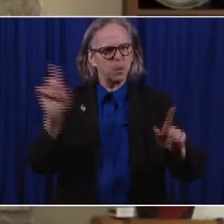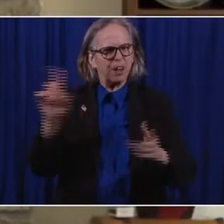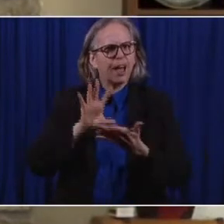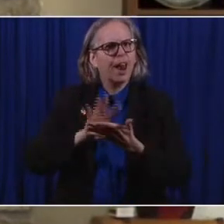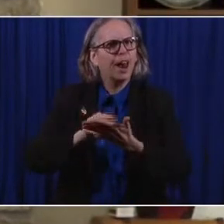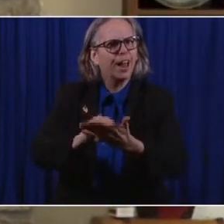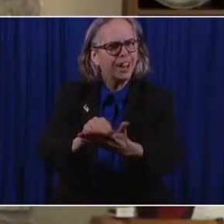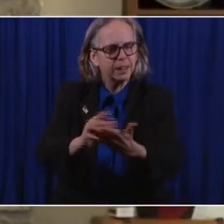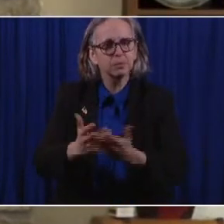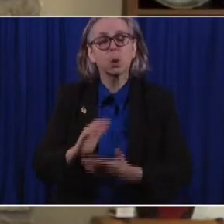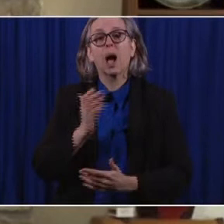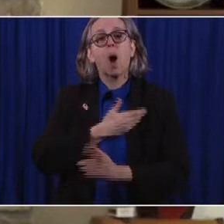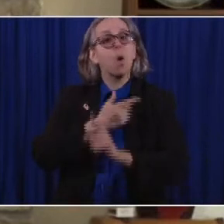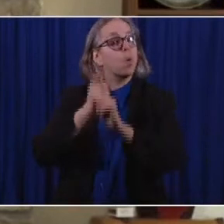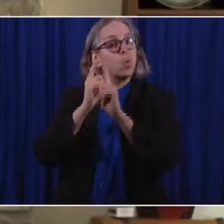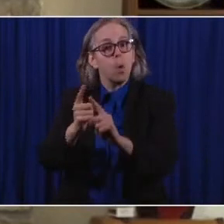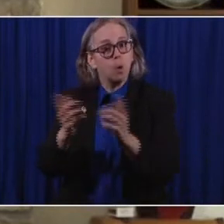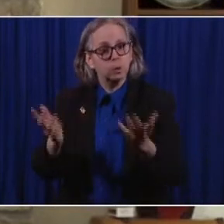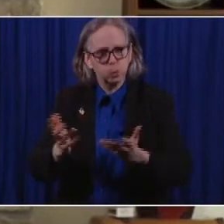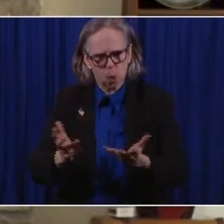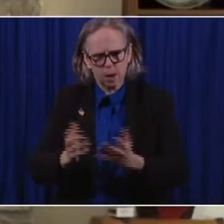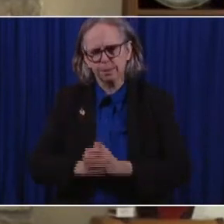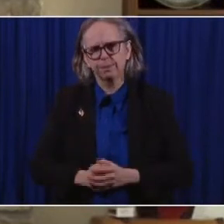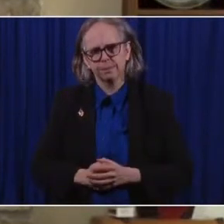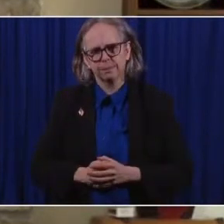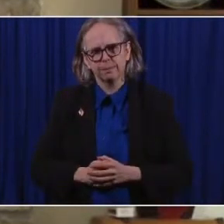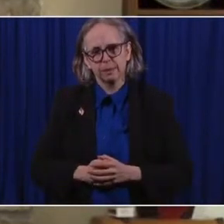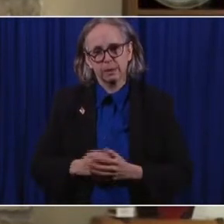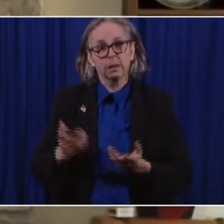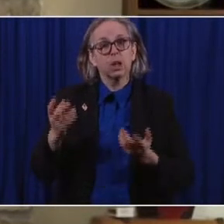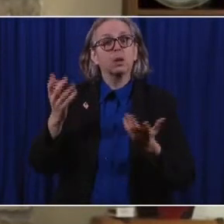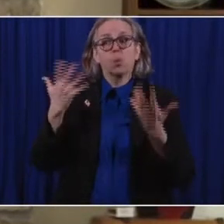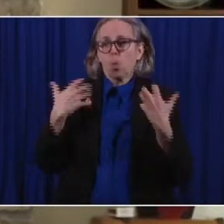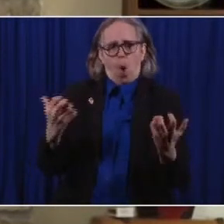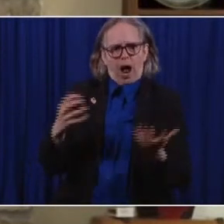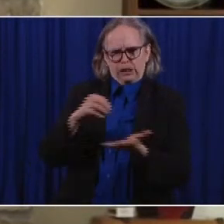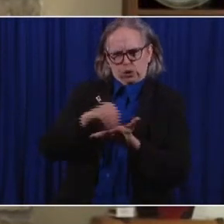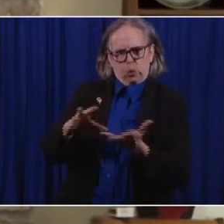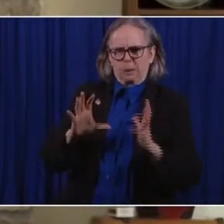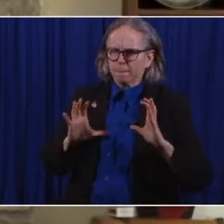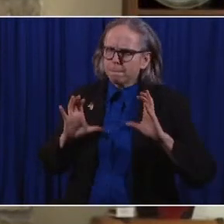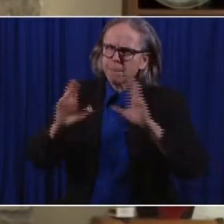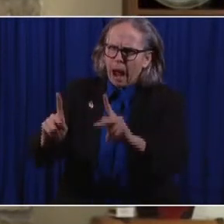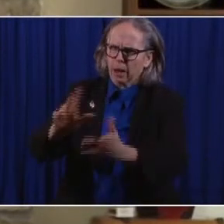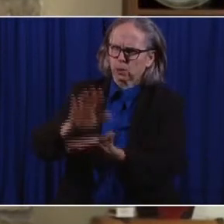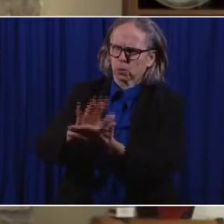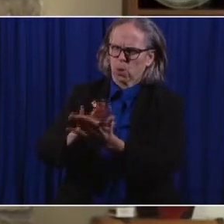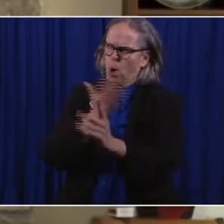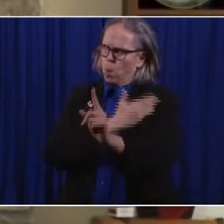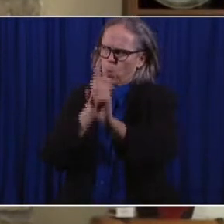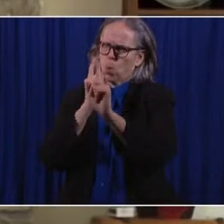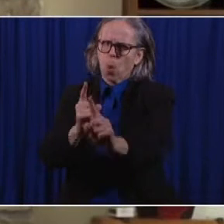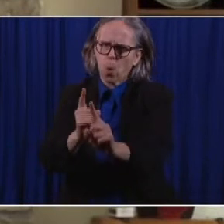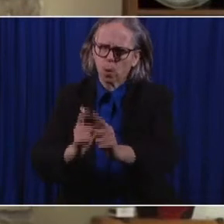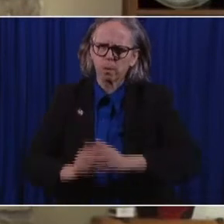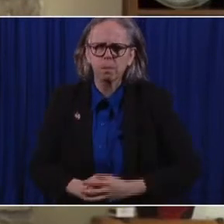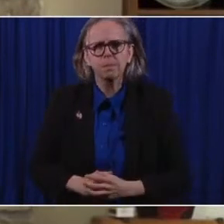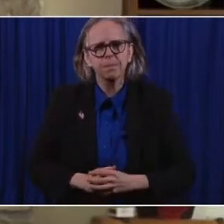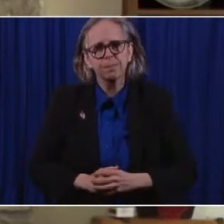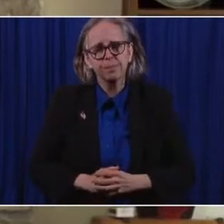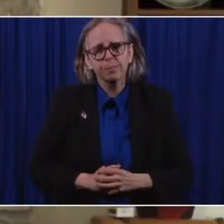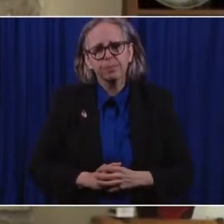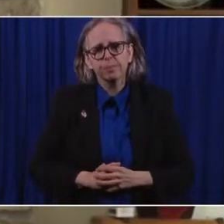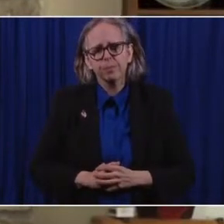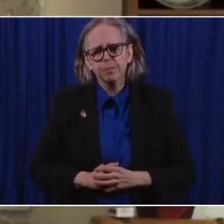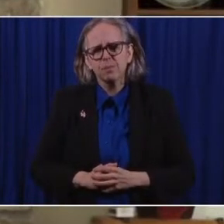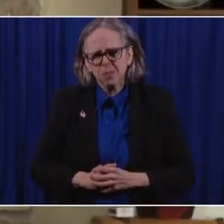but we still obviously have a lot of kids who are fully remote, about 1/3. So let's go back, though, to